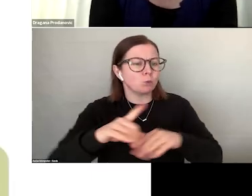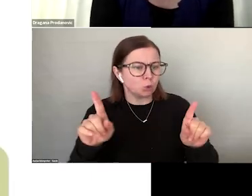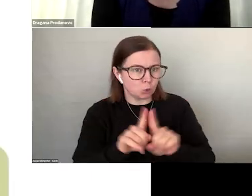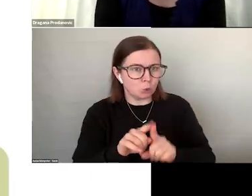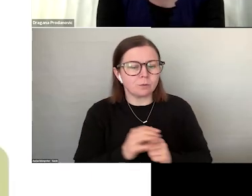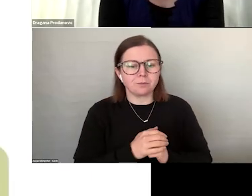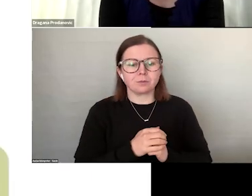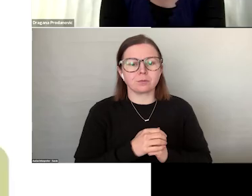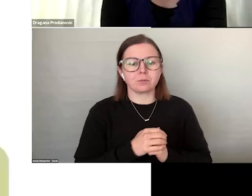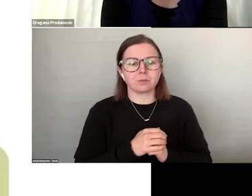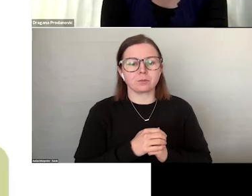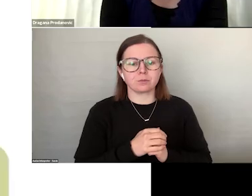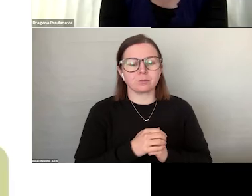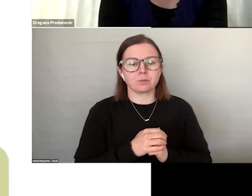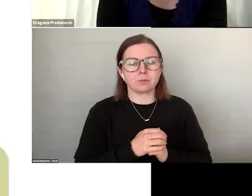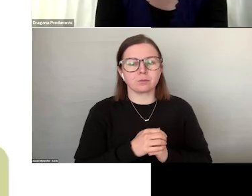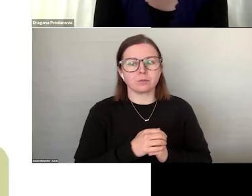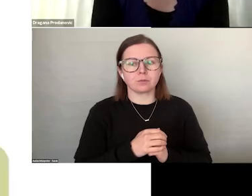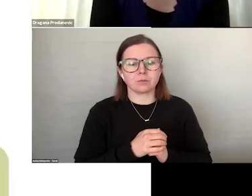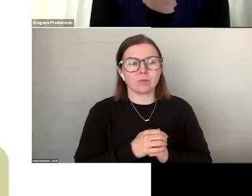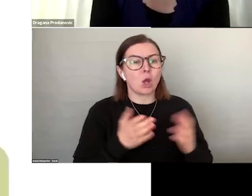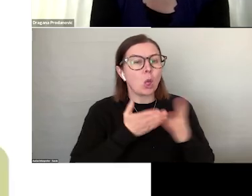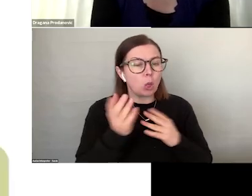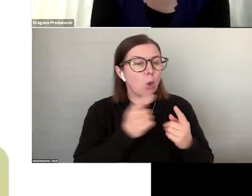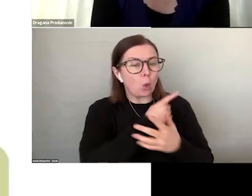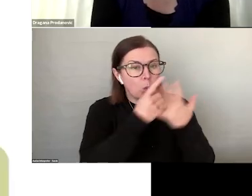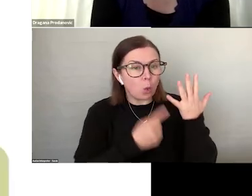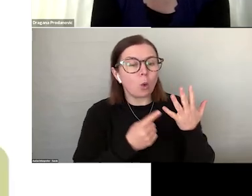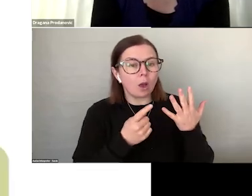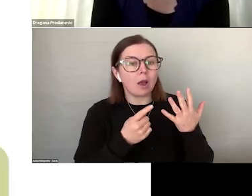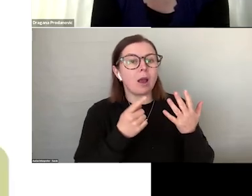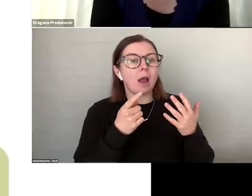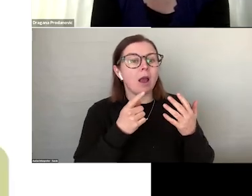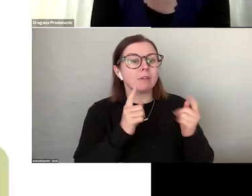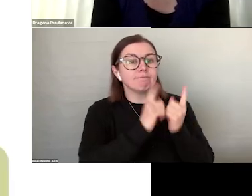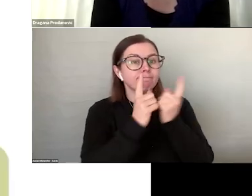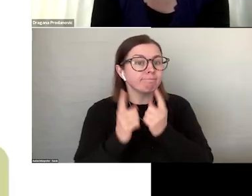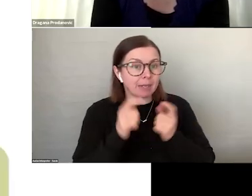found was that in many of these models of care, multidisciplinary